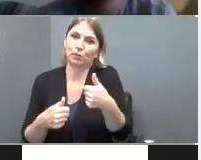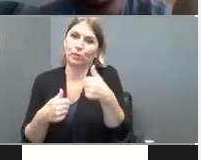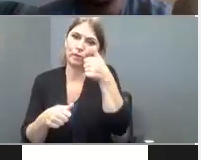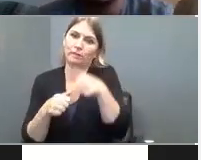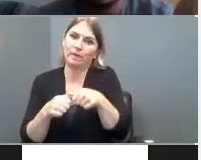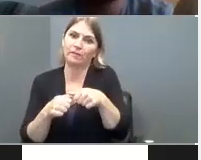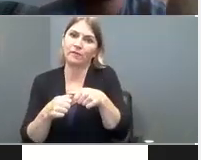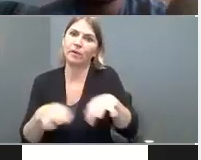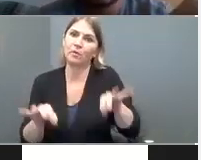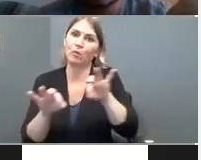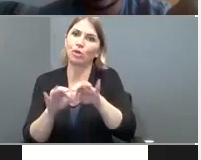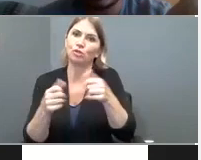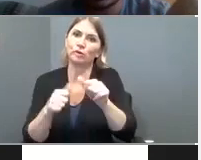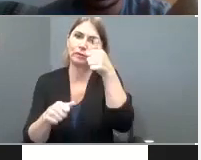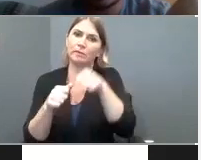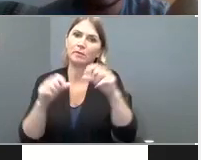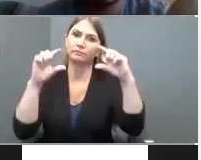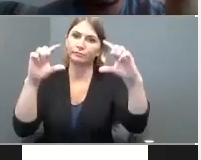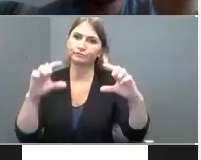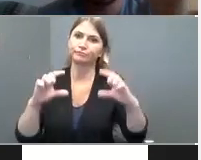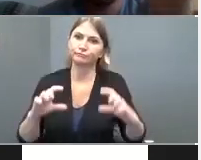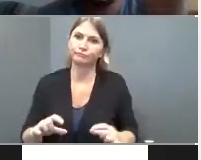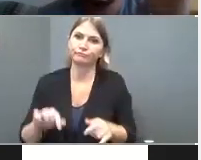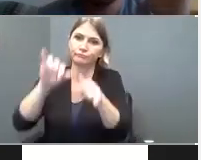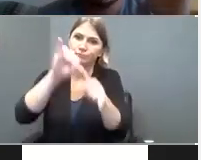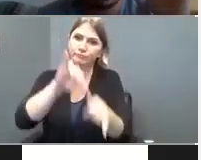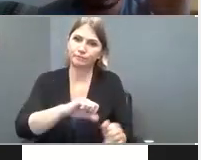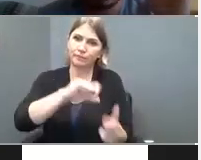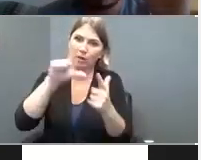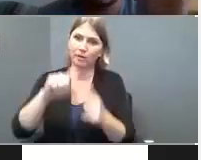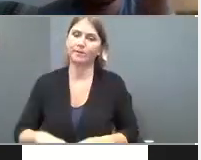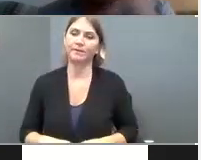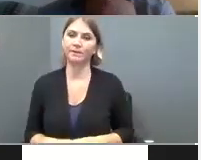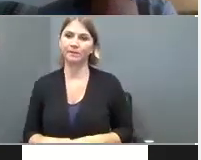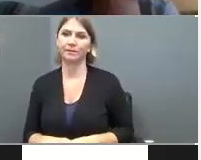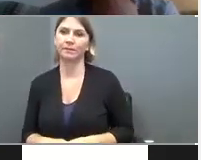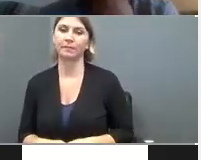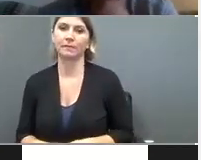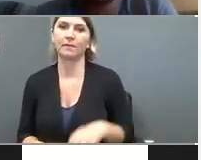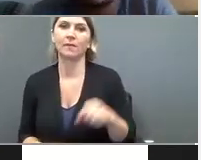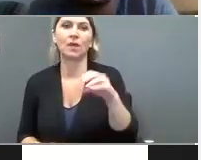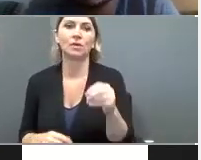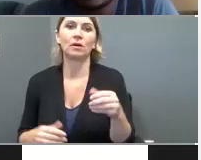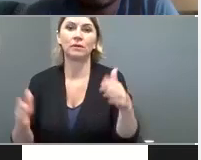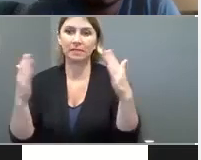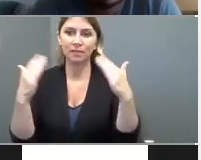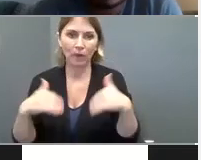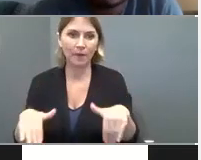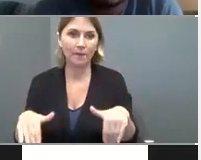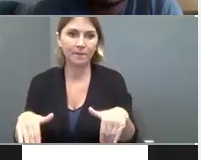You can also derive it. I can also show you the derivation later at some point. But okay, so let's move on because we are still